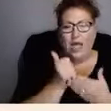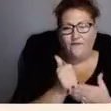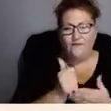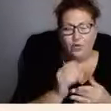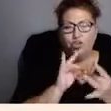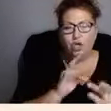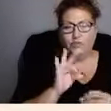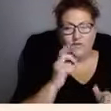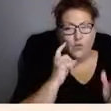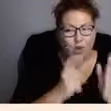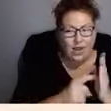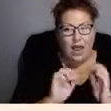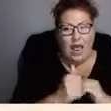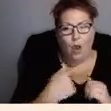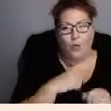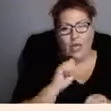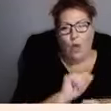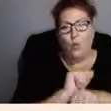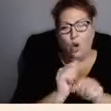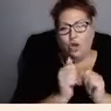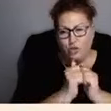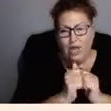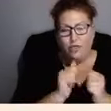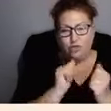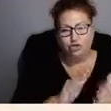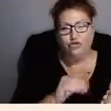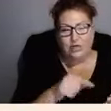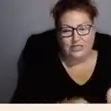and how we can work together to address this.